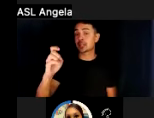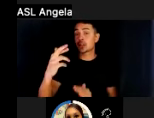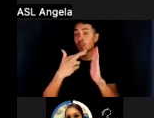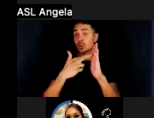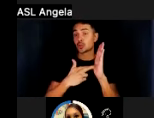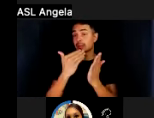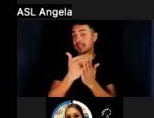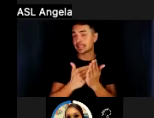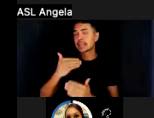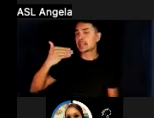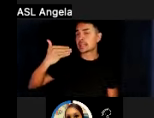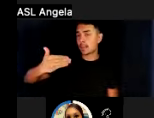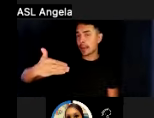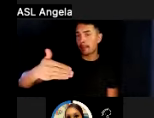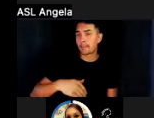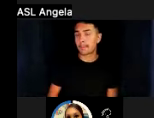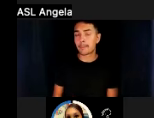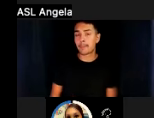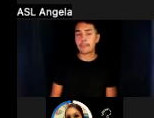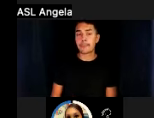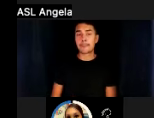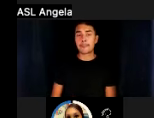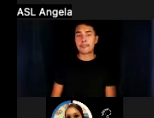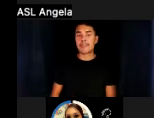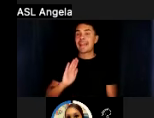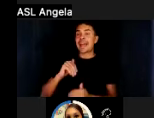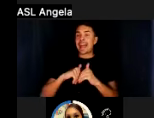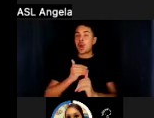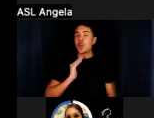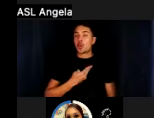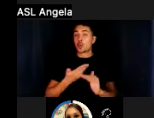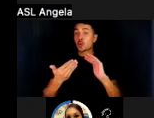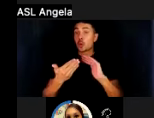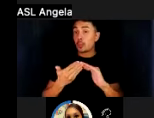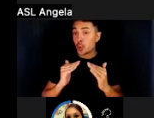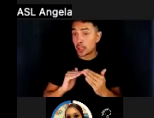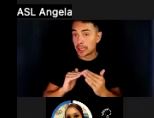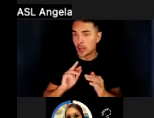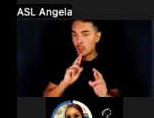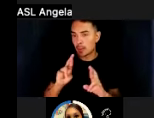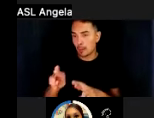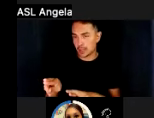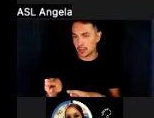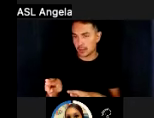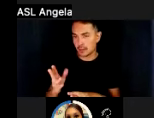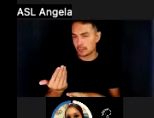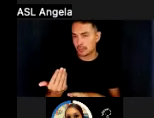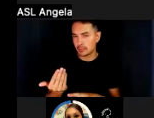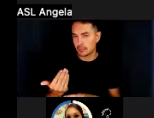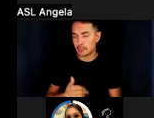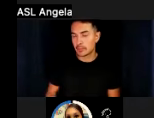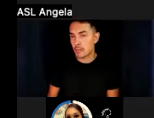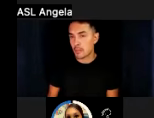What else happens? How do we respond? How does our community respond to folks who perpetrate sexual violence?